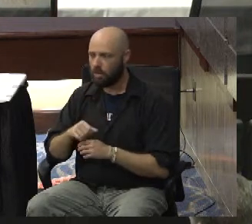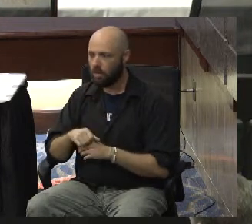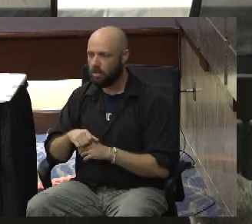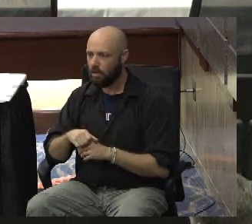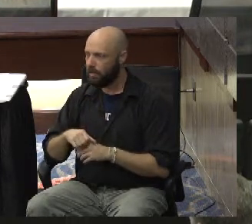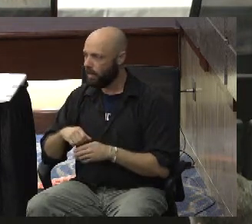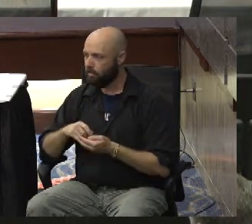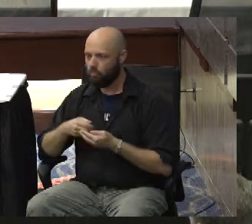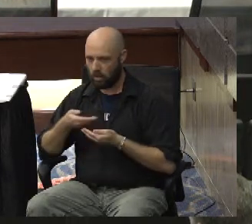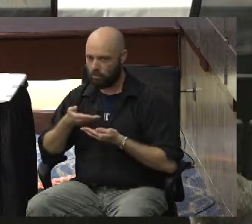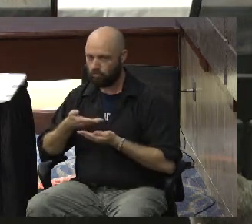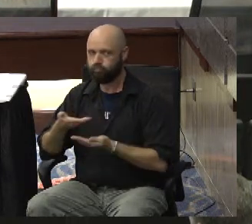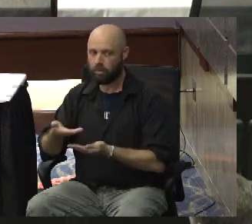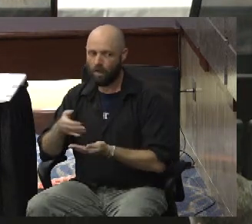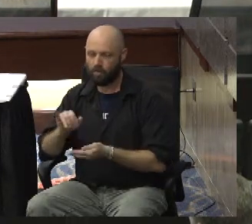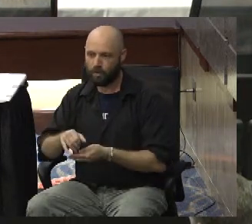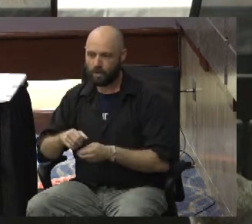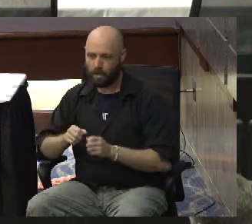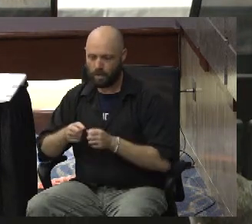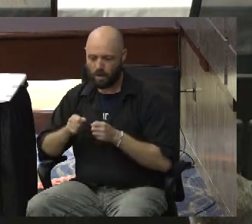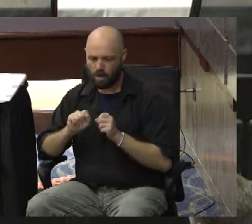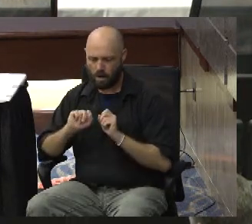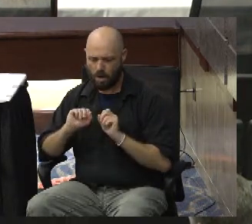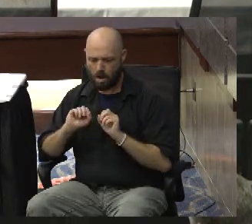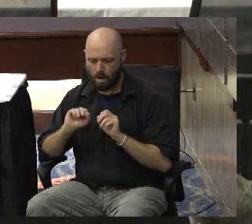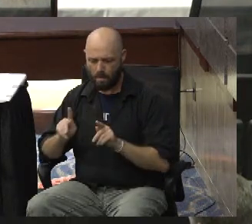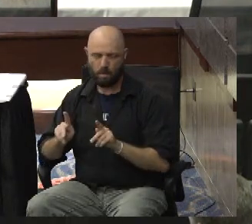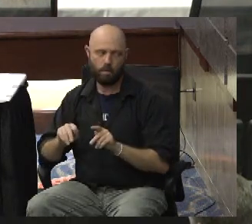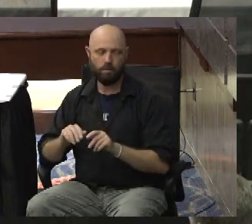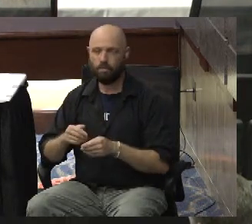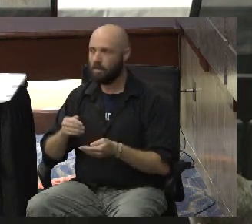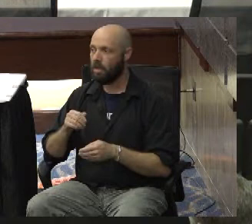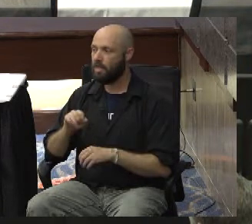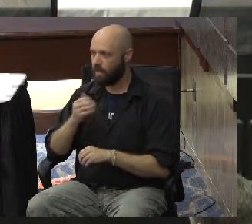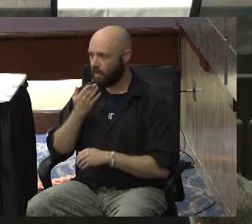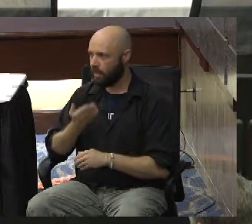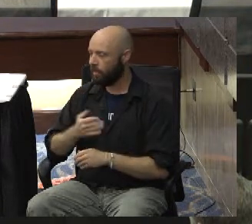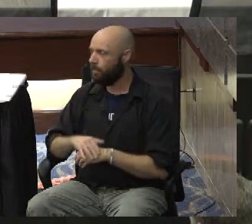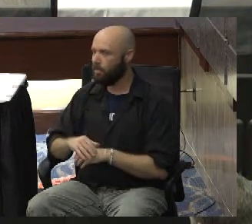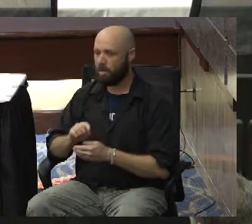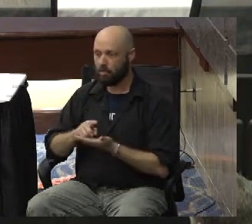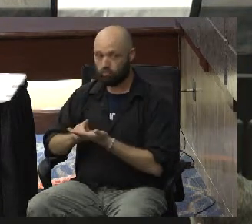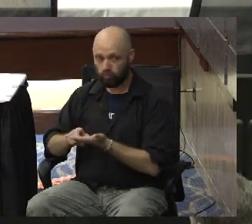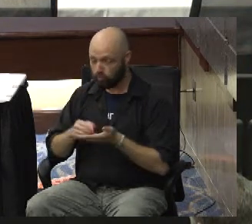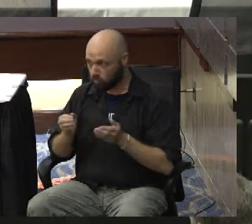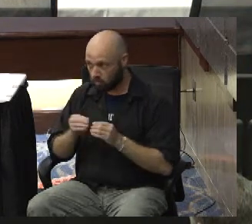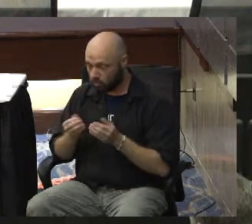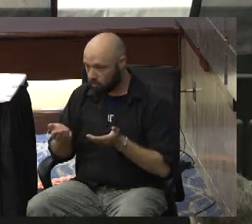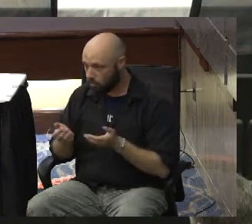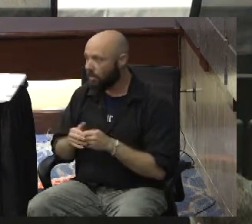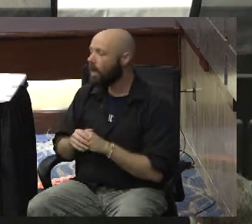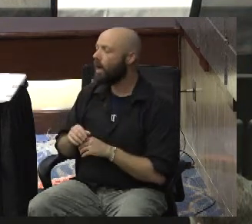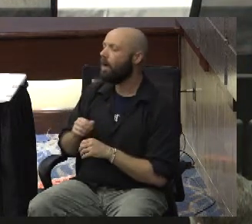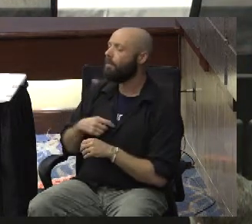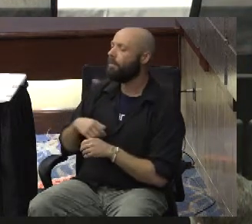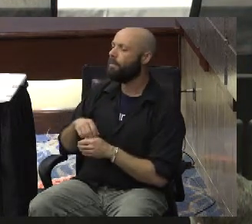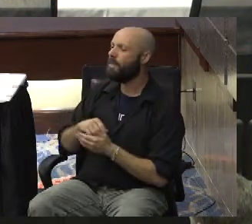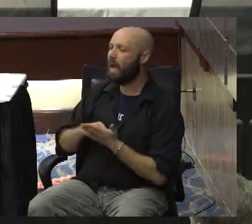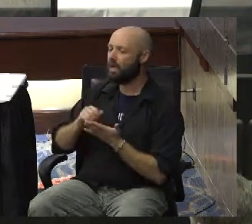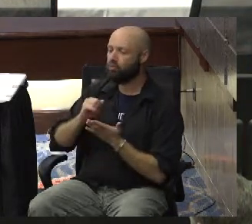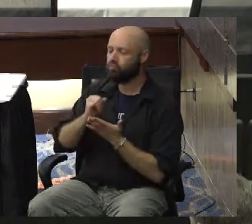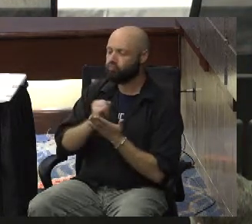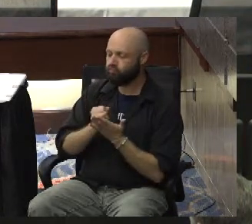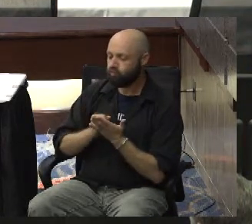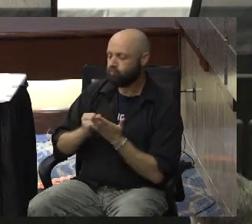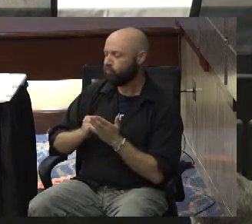accounted for that to the extent there was. Thank you, Hector. Any other discussion? Yeah, I have written a little bit of a statement for this. We talked